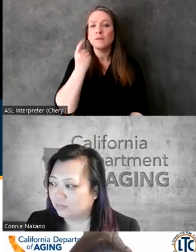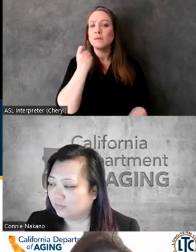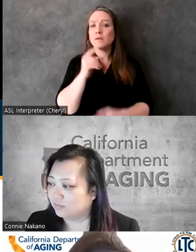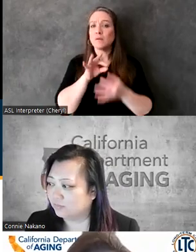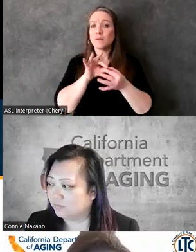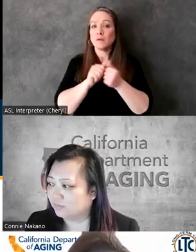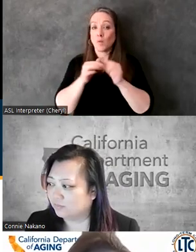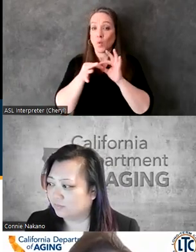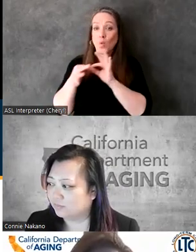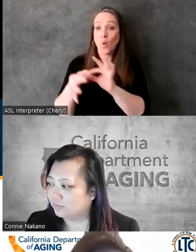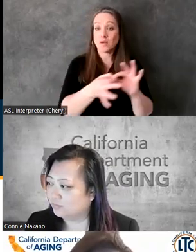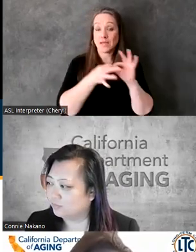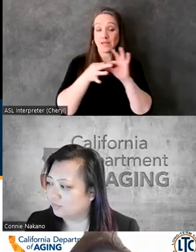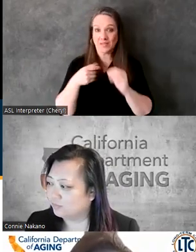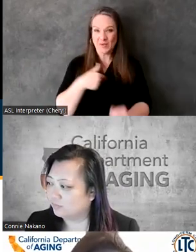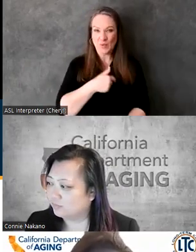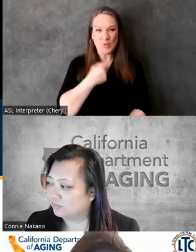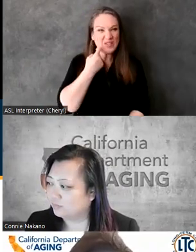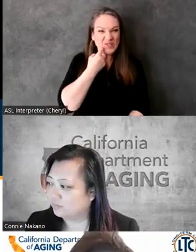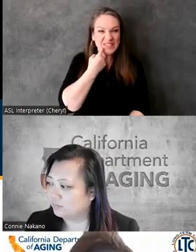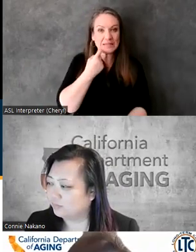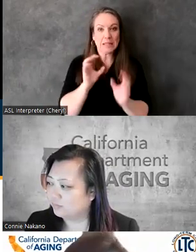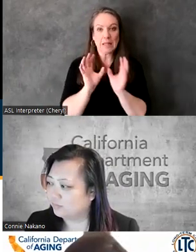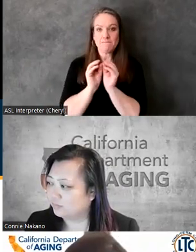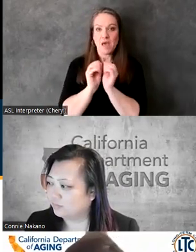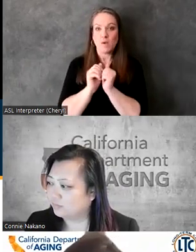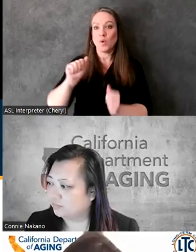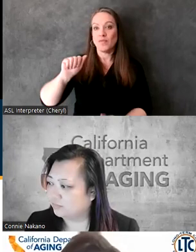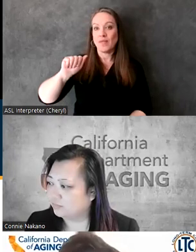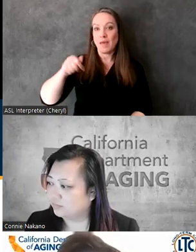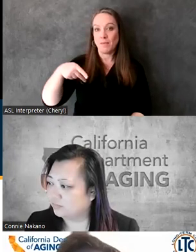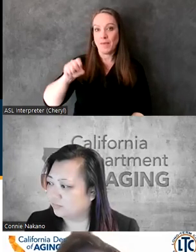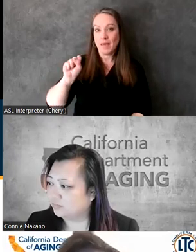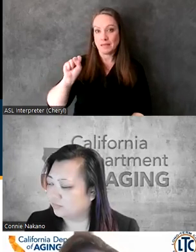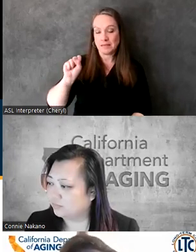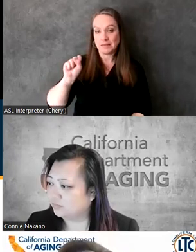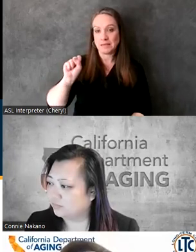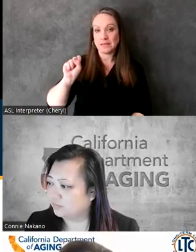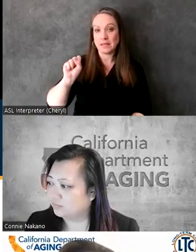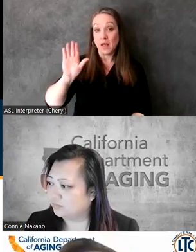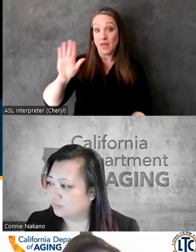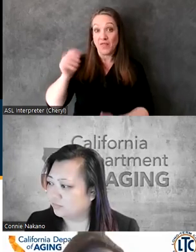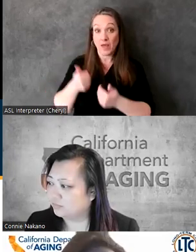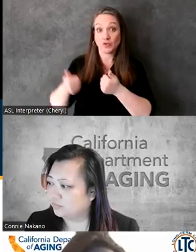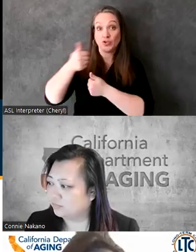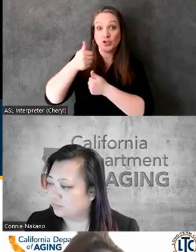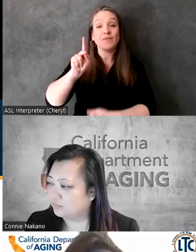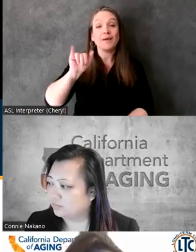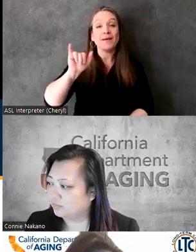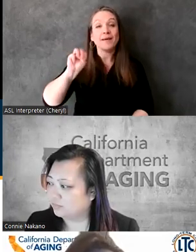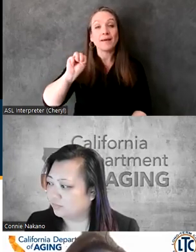actually just recently met with Adult Protective Services, their chief, Kim Rutledge,